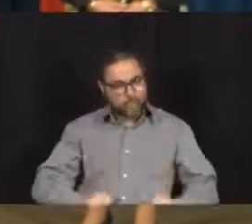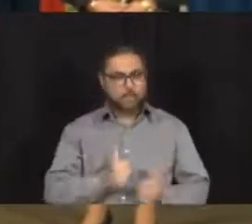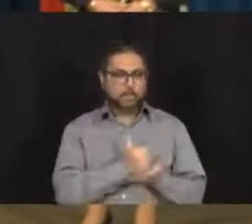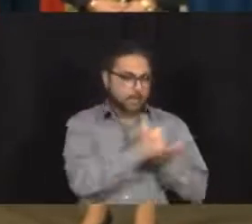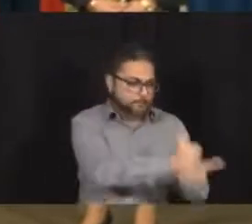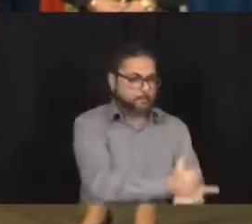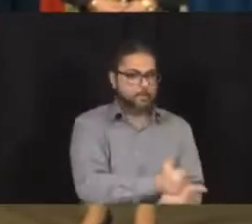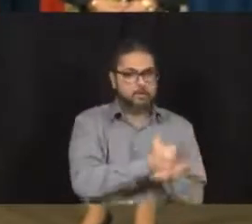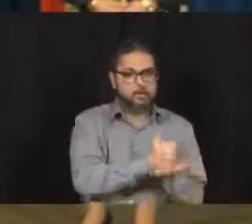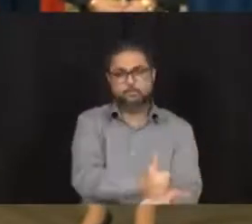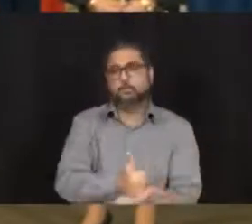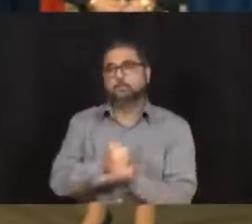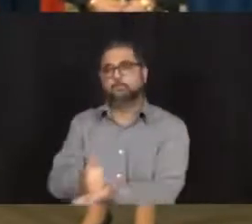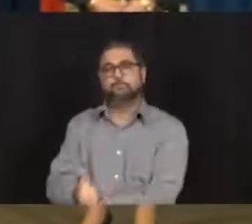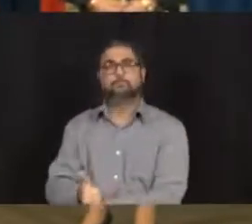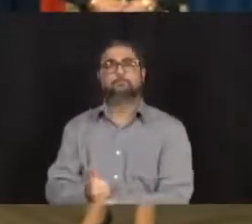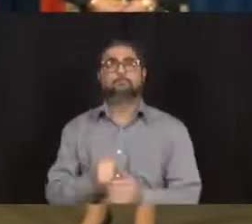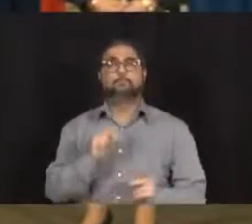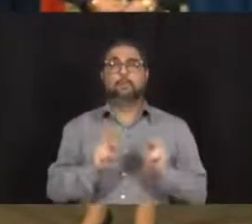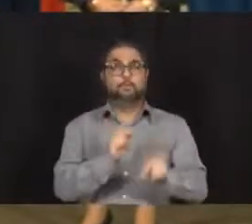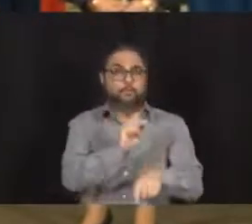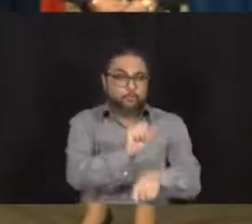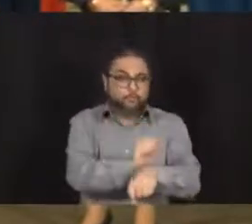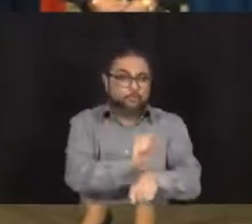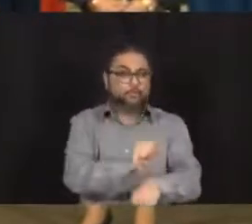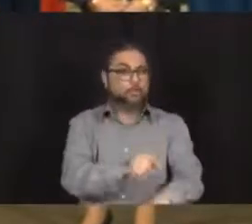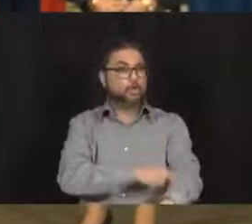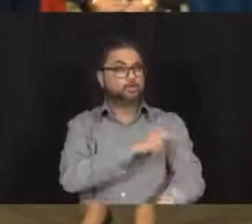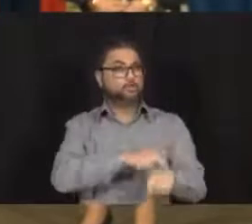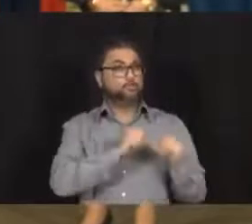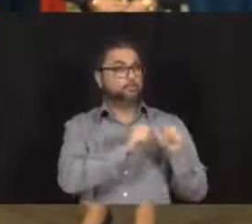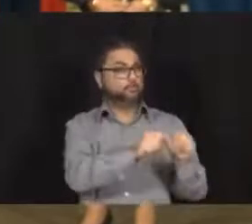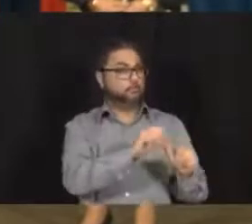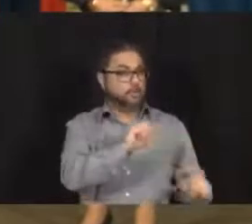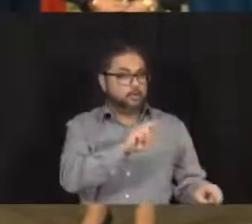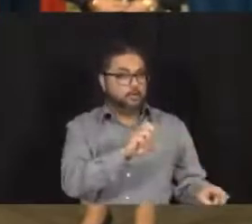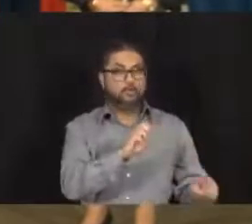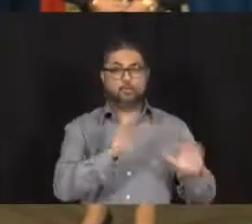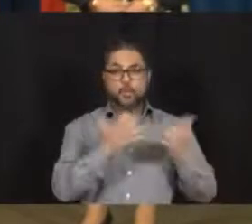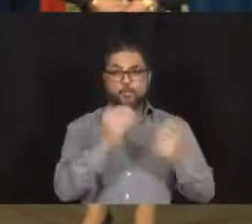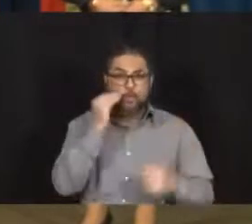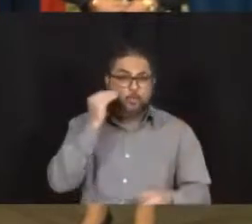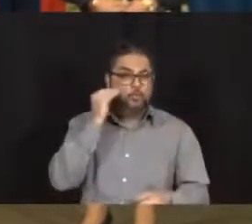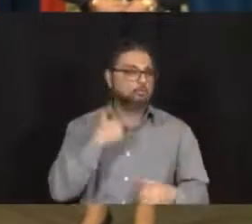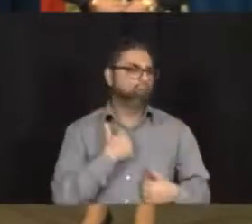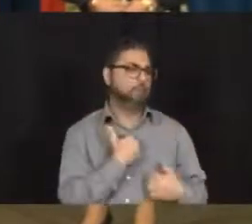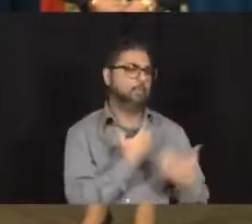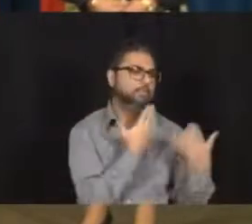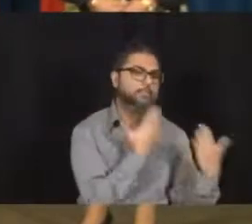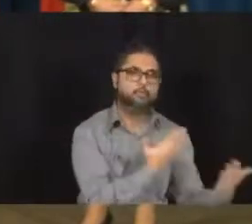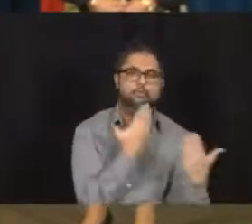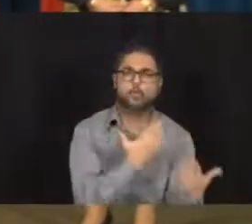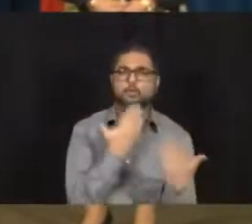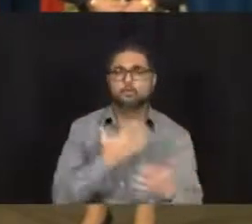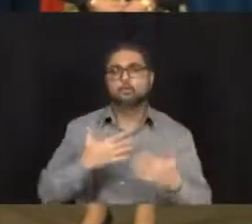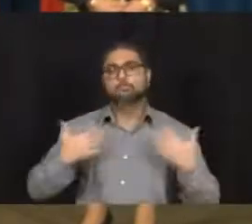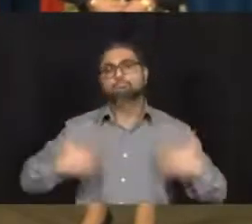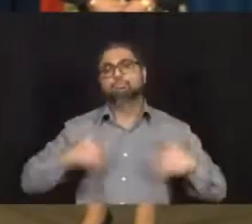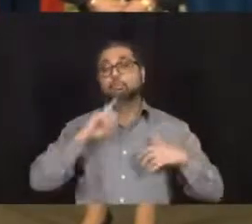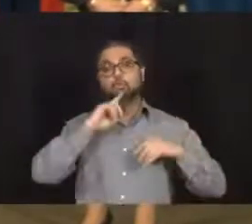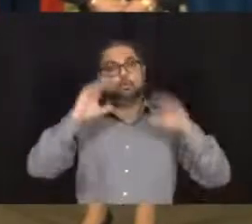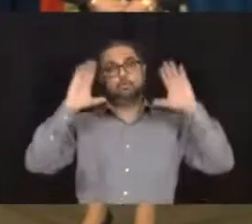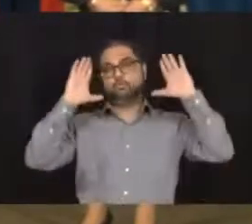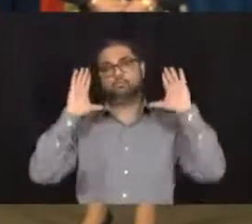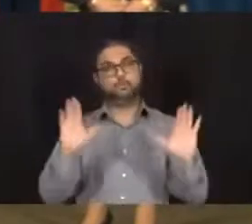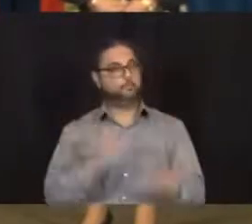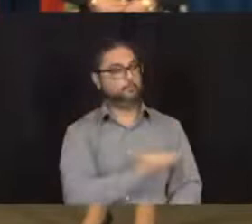people that are there in the long-term care at all our homes. They're absolute incredible people,